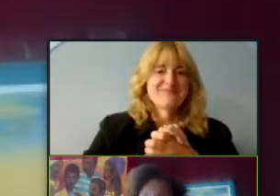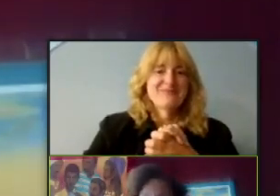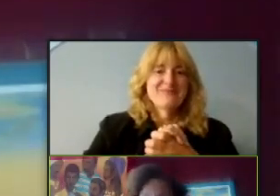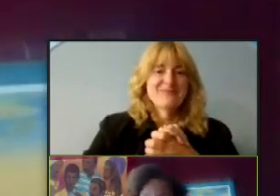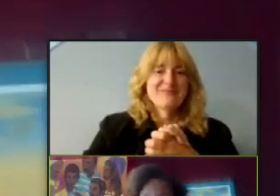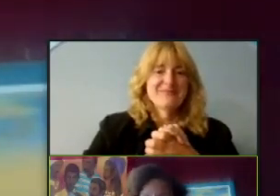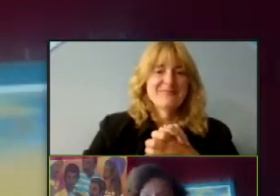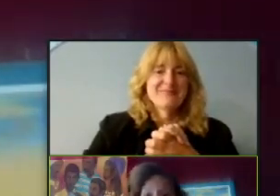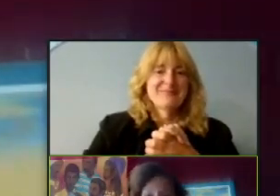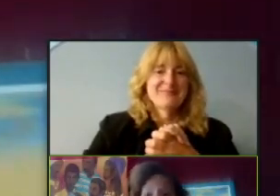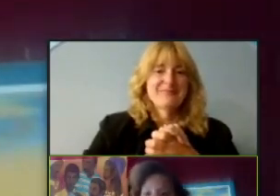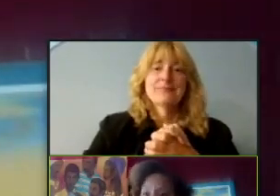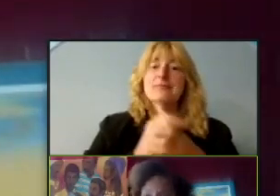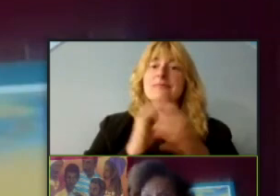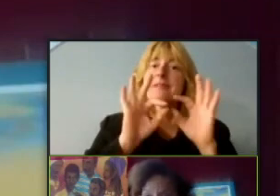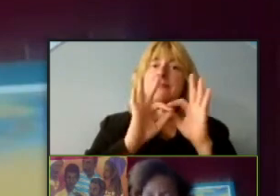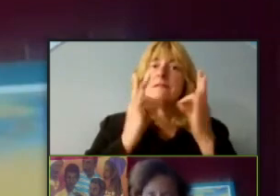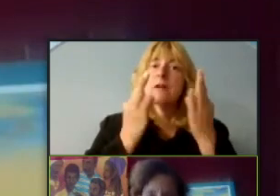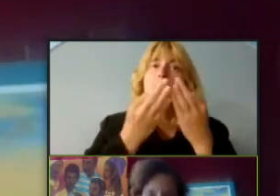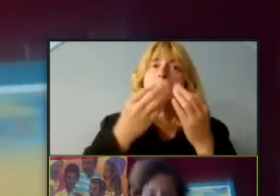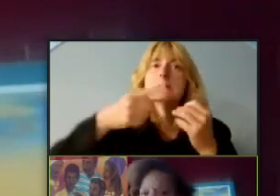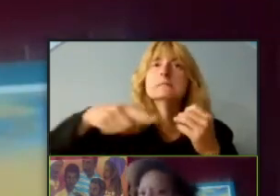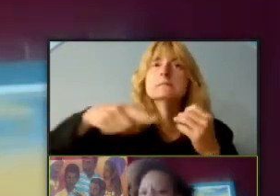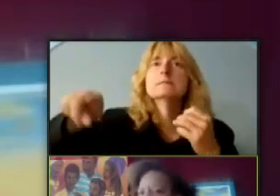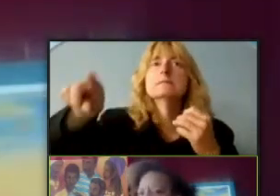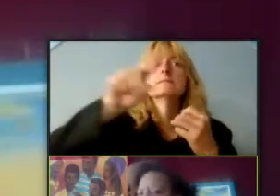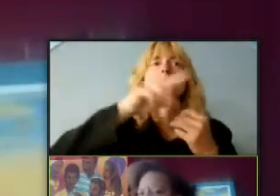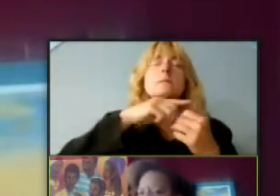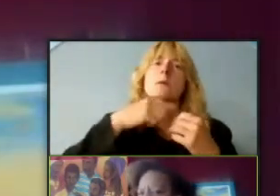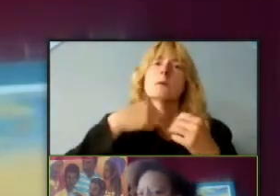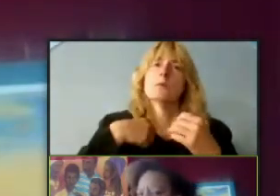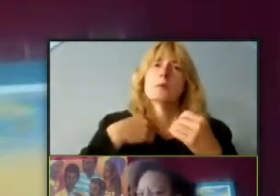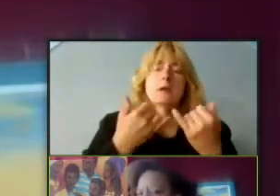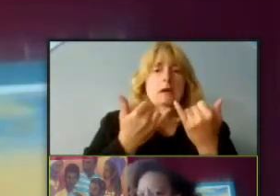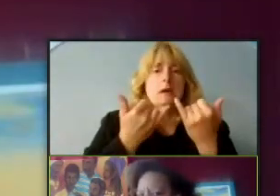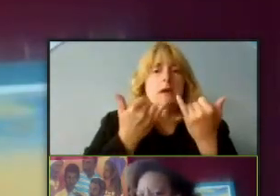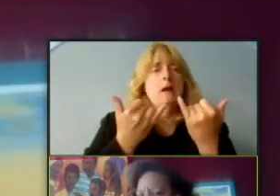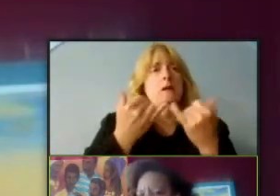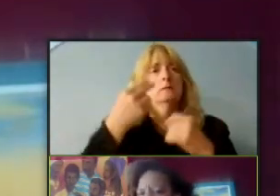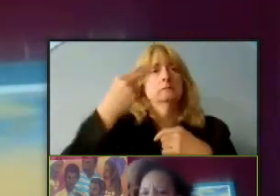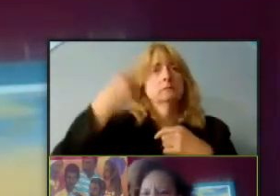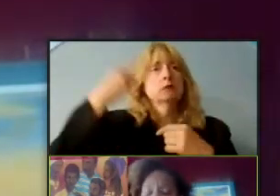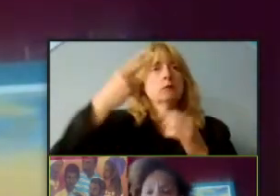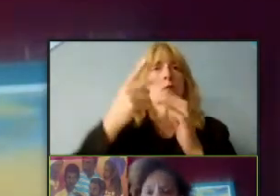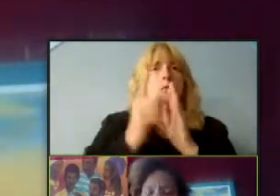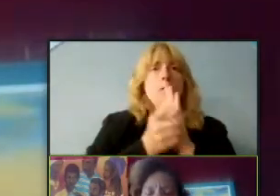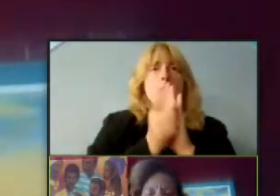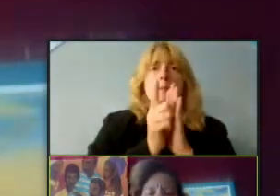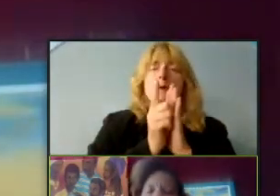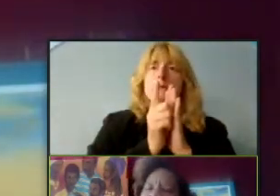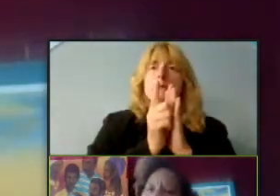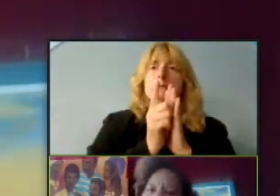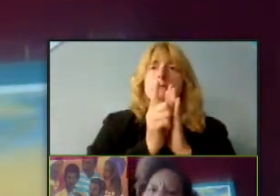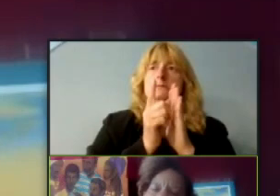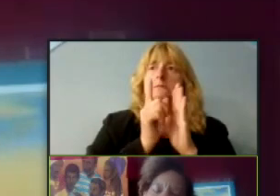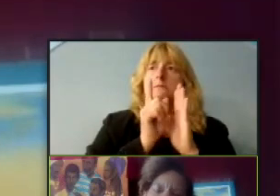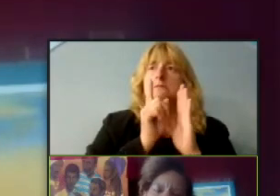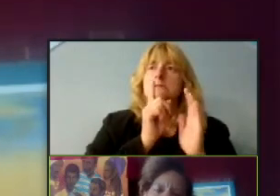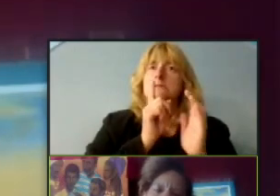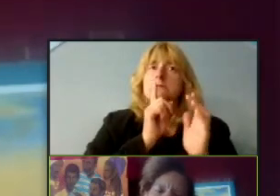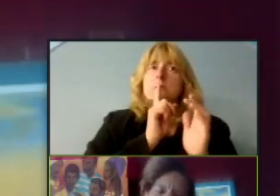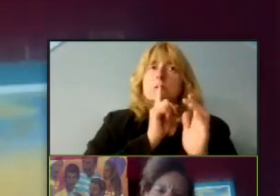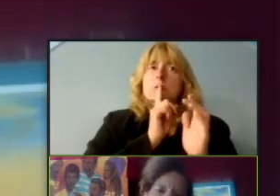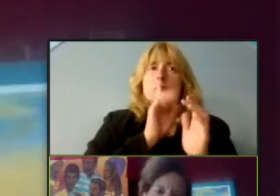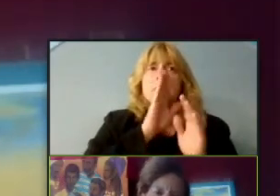Family, we are in a moment. We are in an extraordinary time in this nation. And what we have